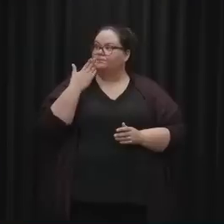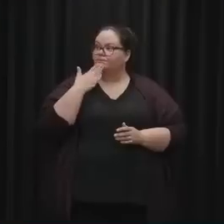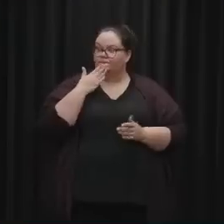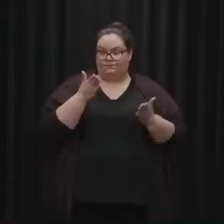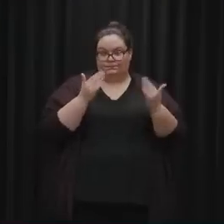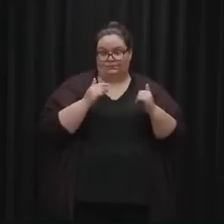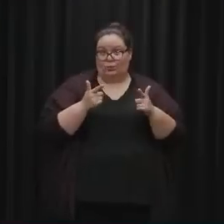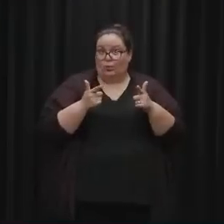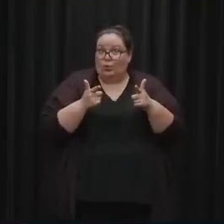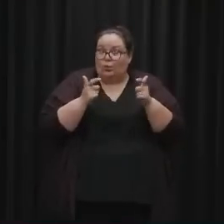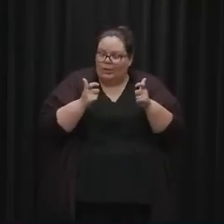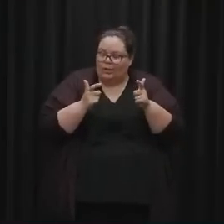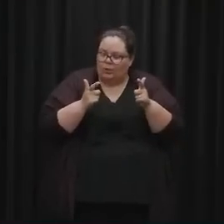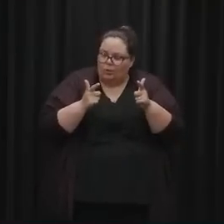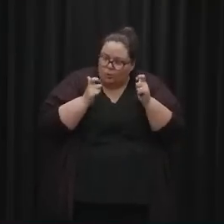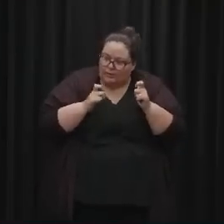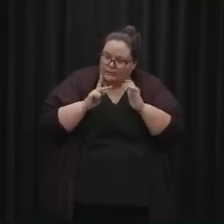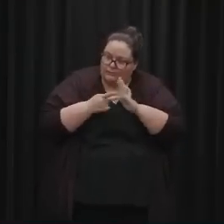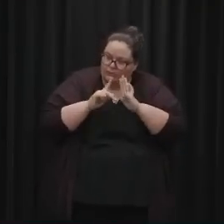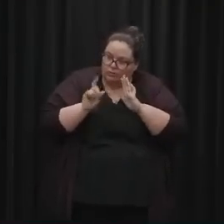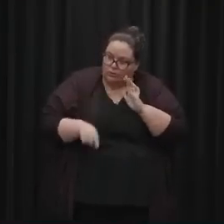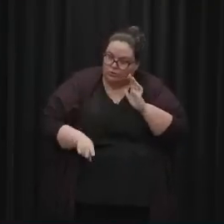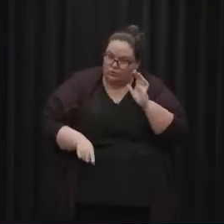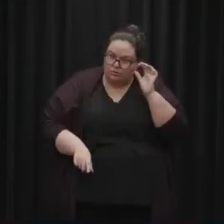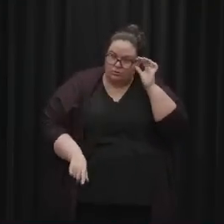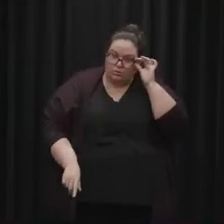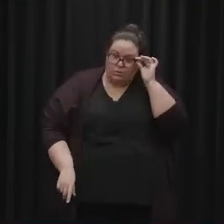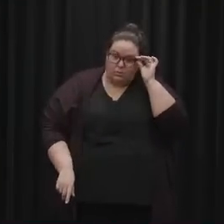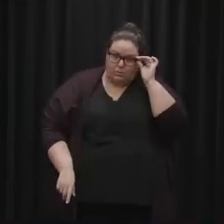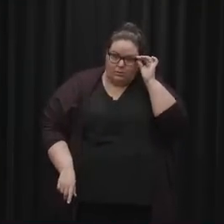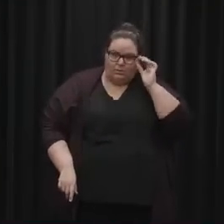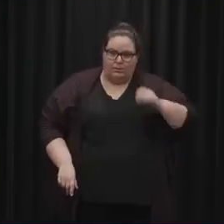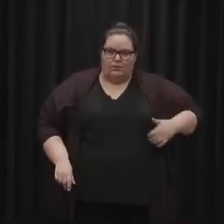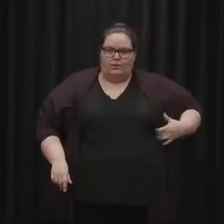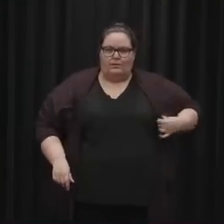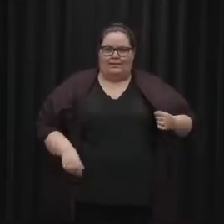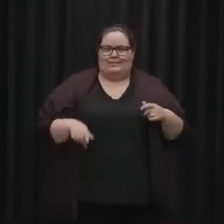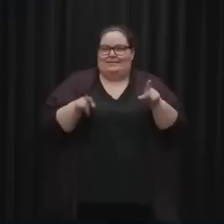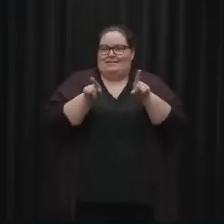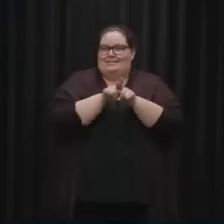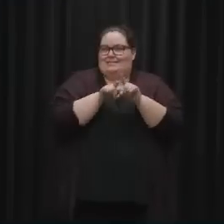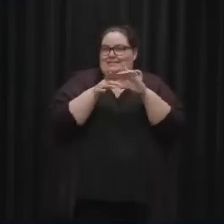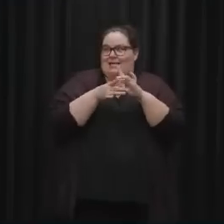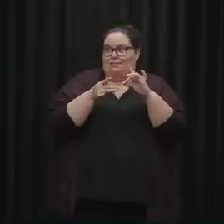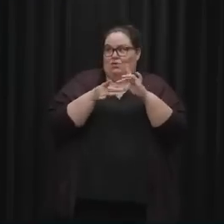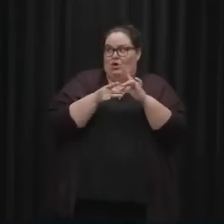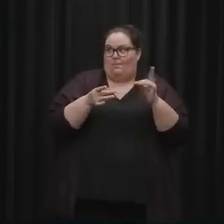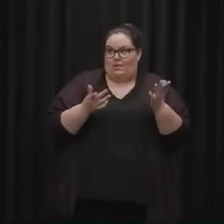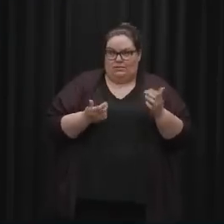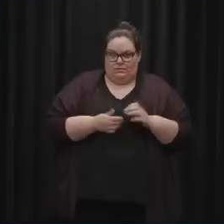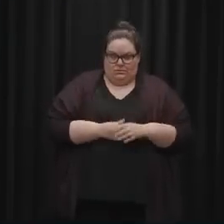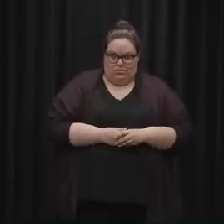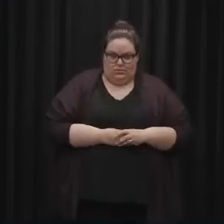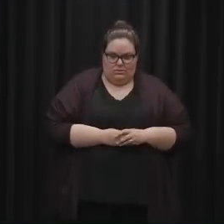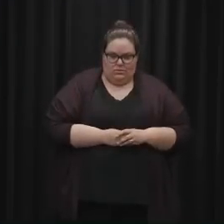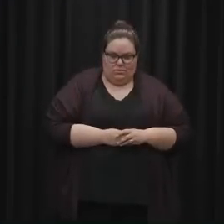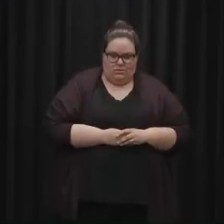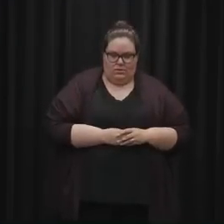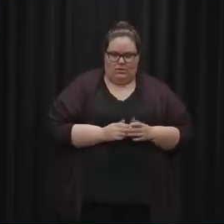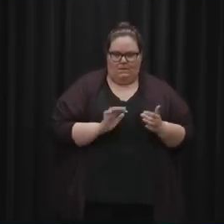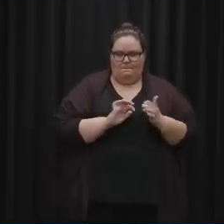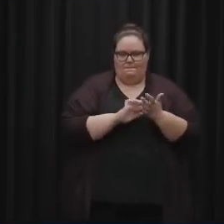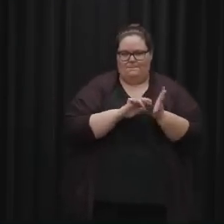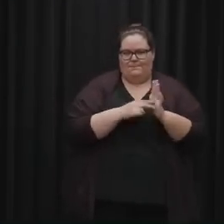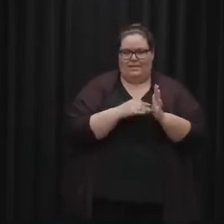Ms. Steve, do you have a quick follow-up? I do, actually, pertaining to that same topic. So then how are you